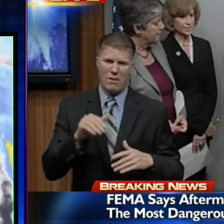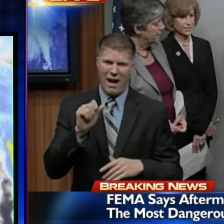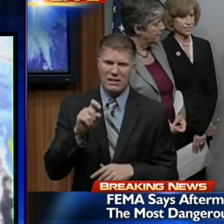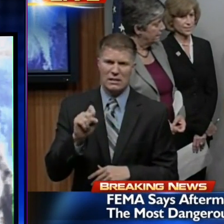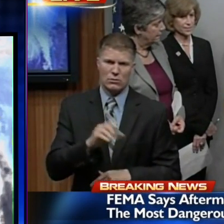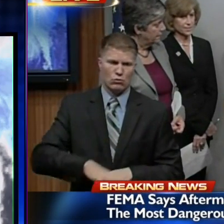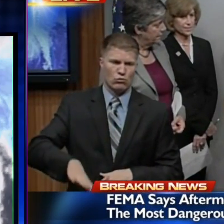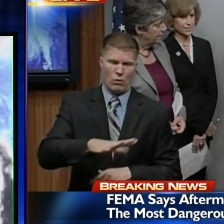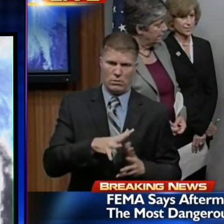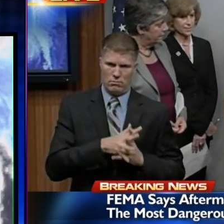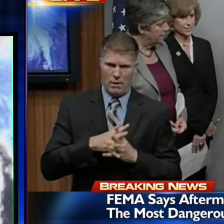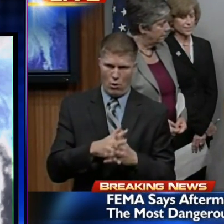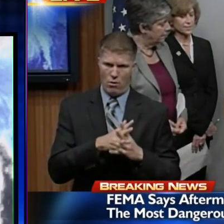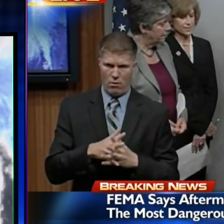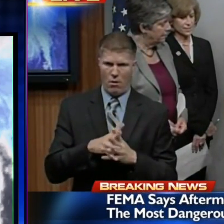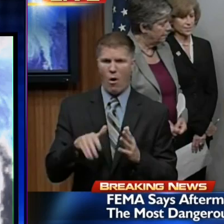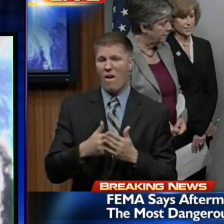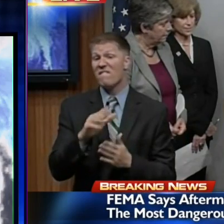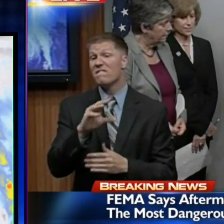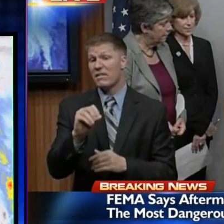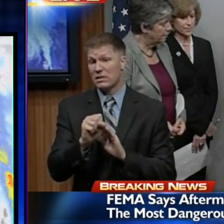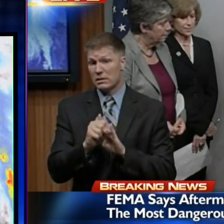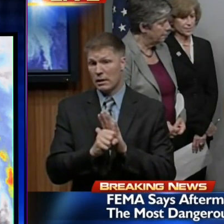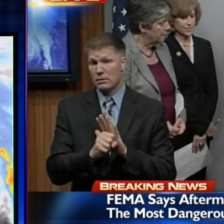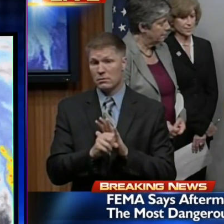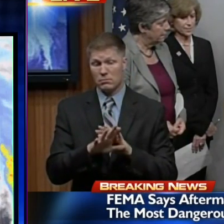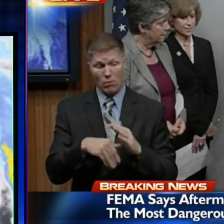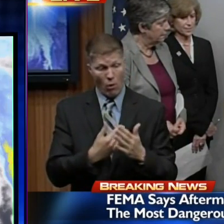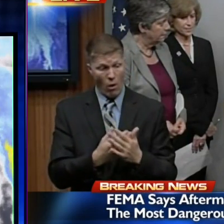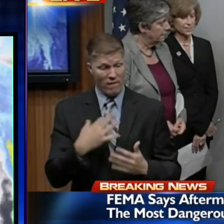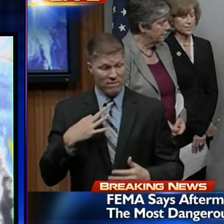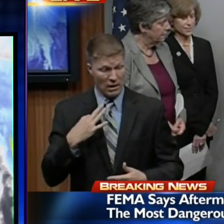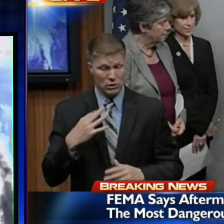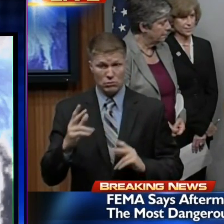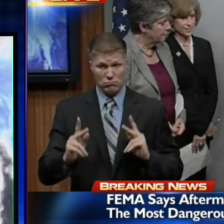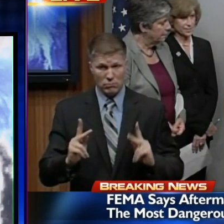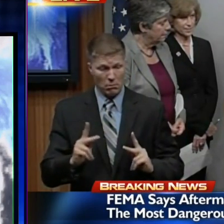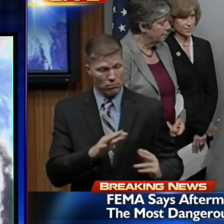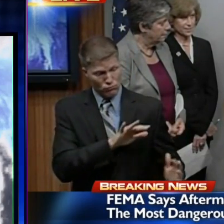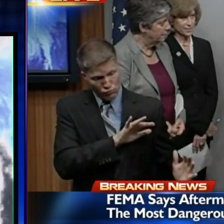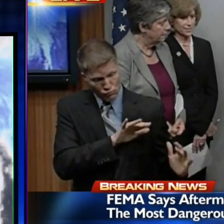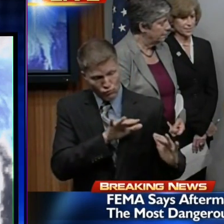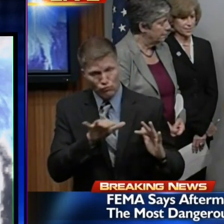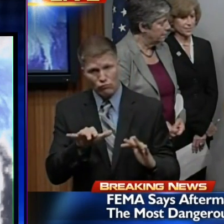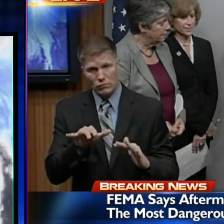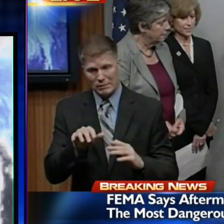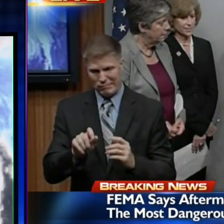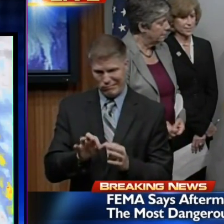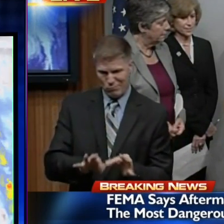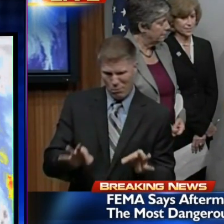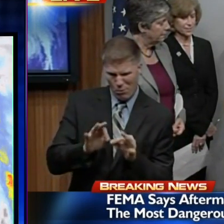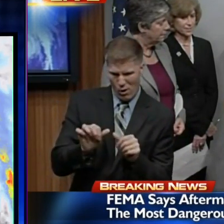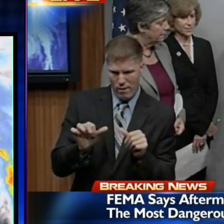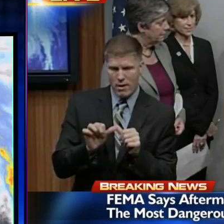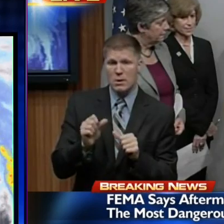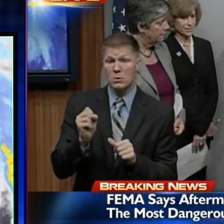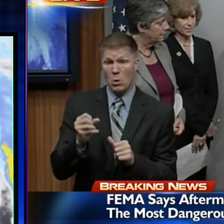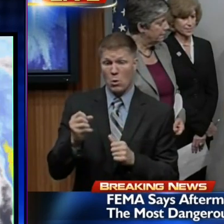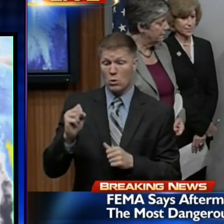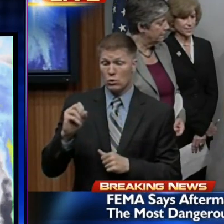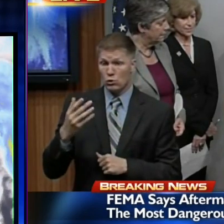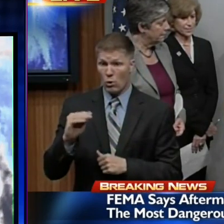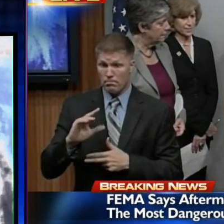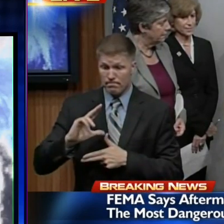we are mobilizing volunteers and those assets in the key strategic areas so that as the storm moves through, we will